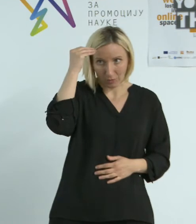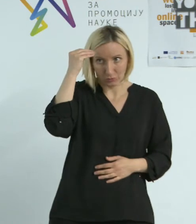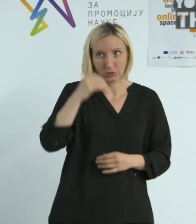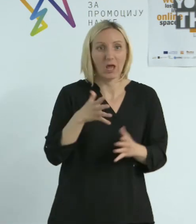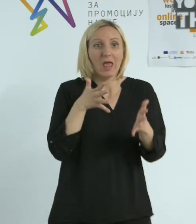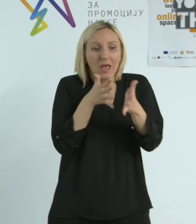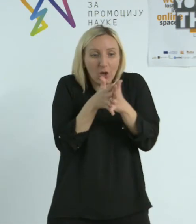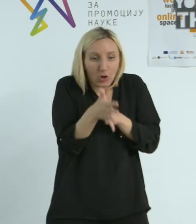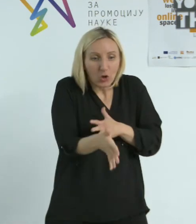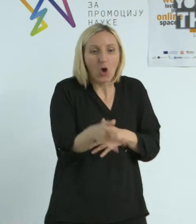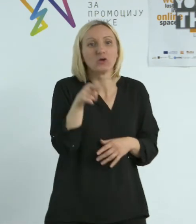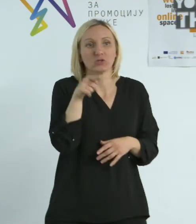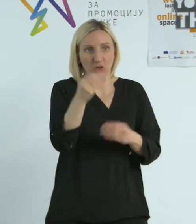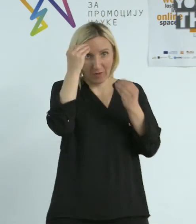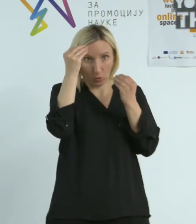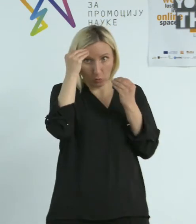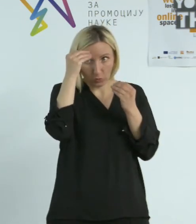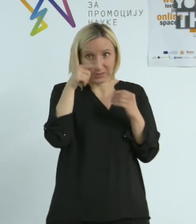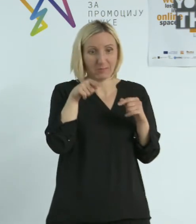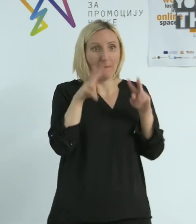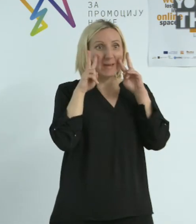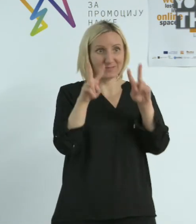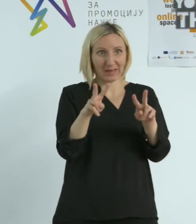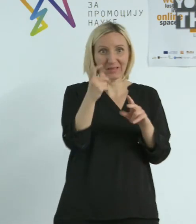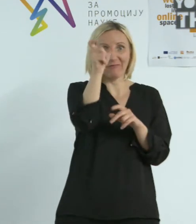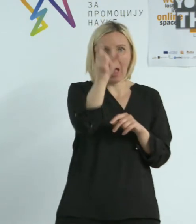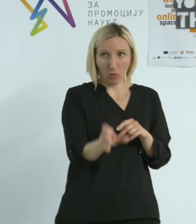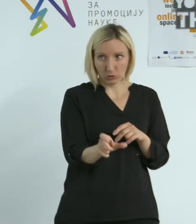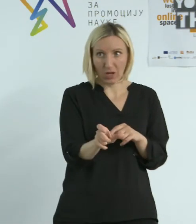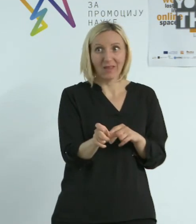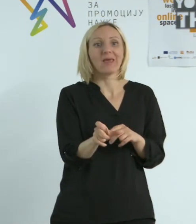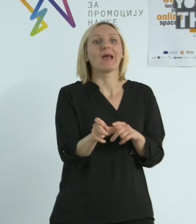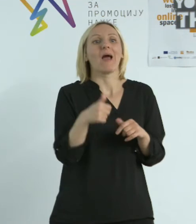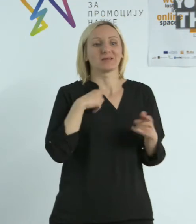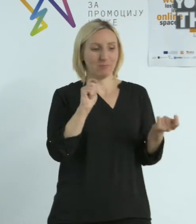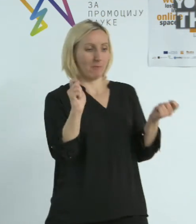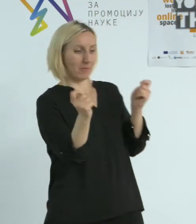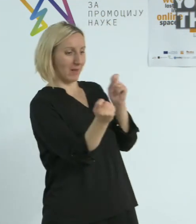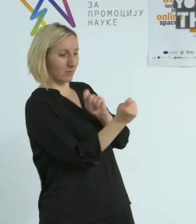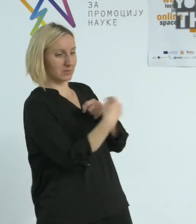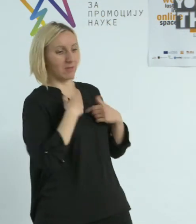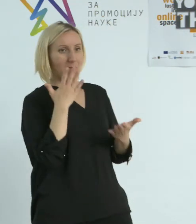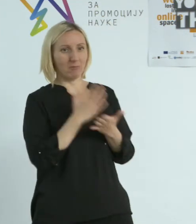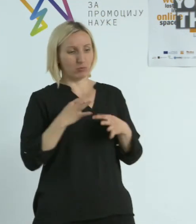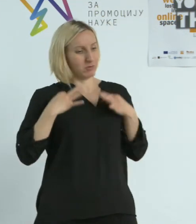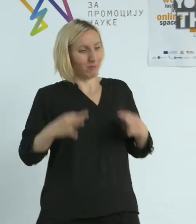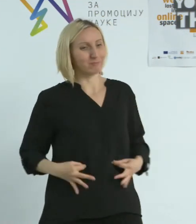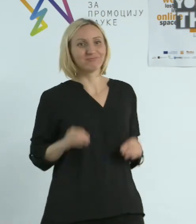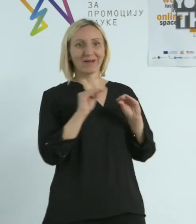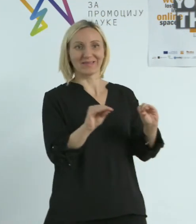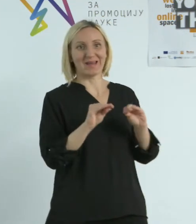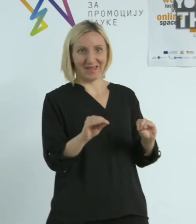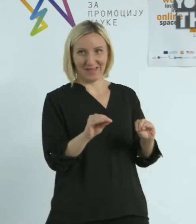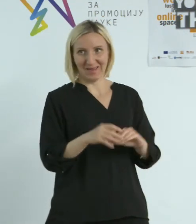we were in a process of transition from that perspective to the perspective of a trainer. So I will go back to